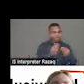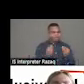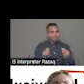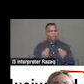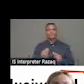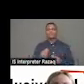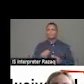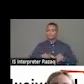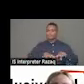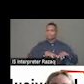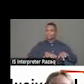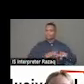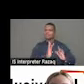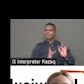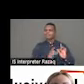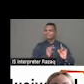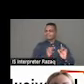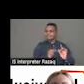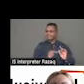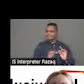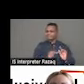Herzegovina caused by the outbreak of